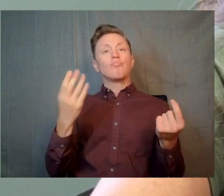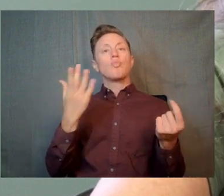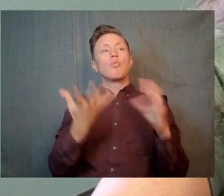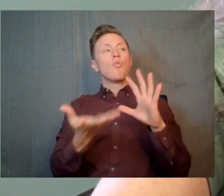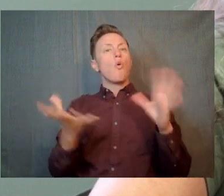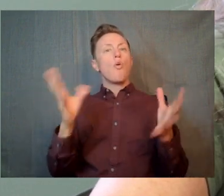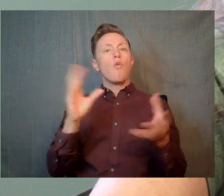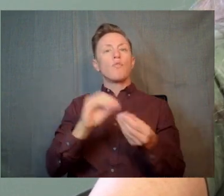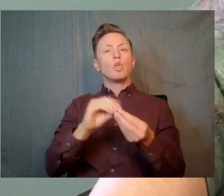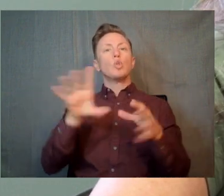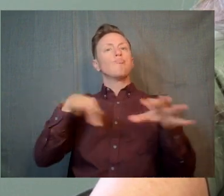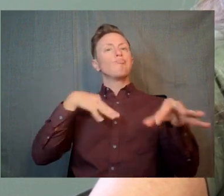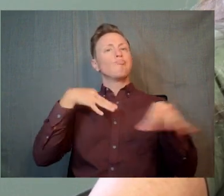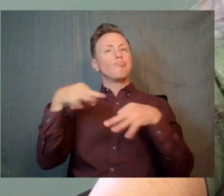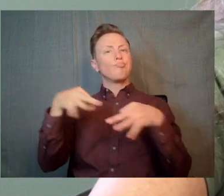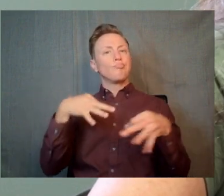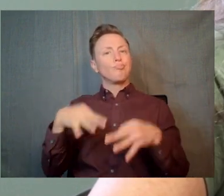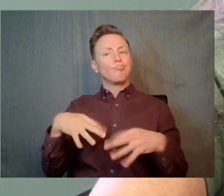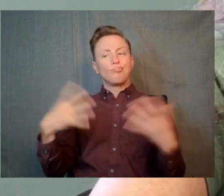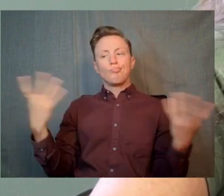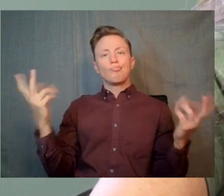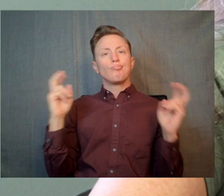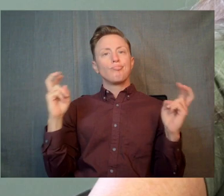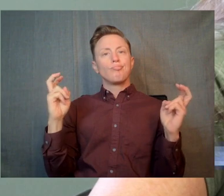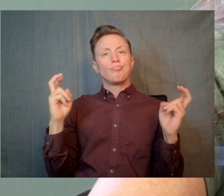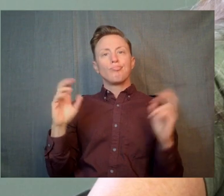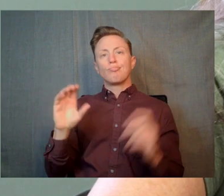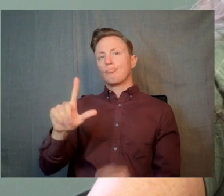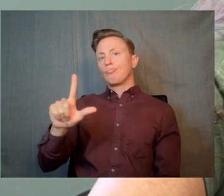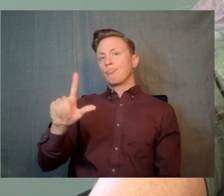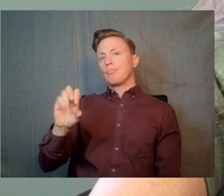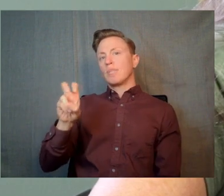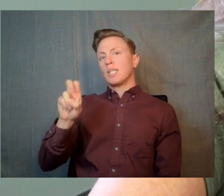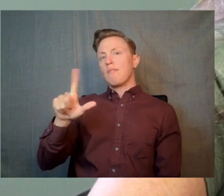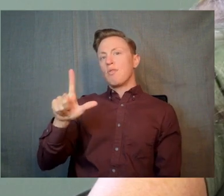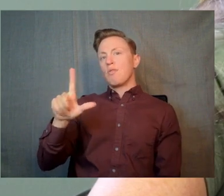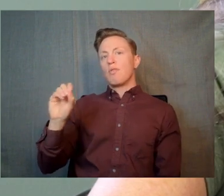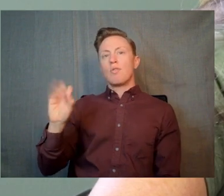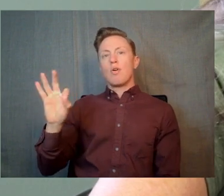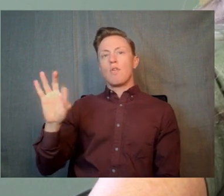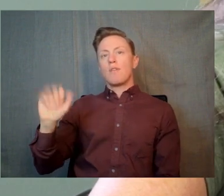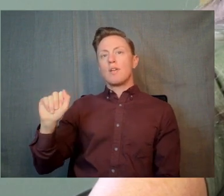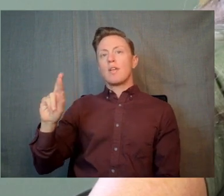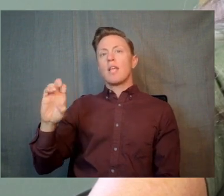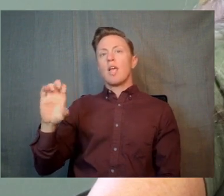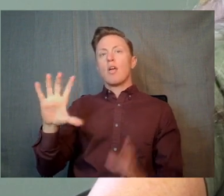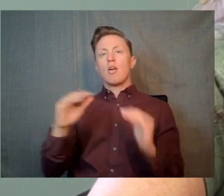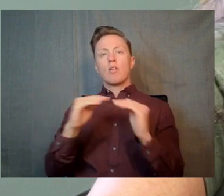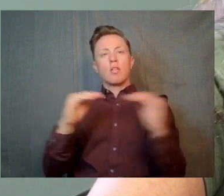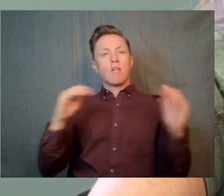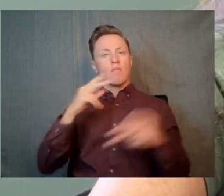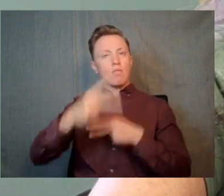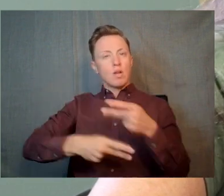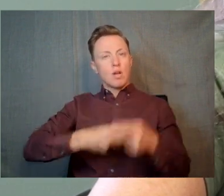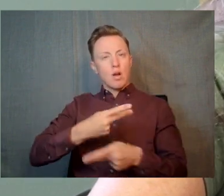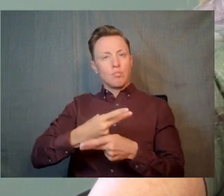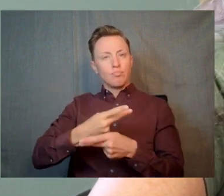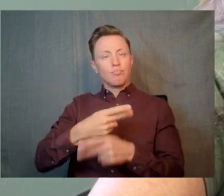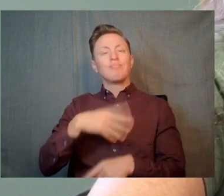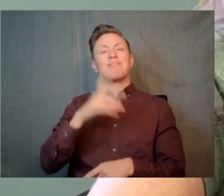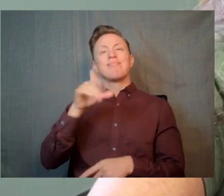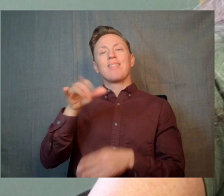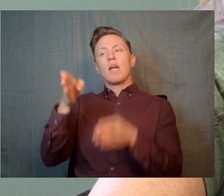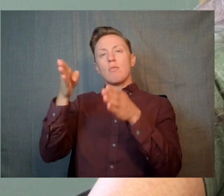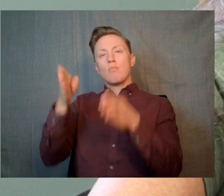give you an overview of what is called the level of care a person must require